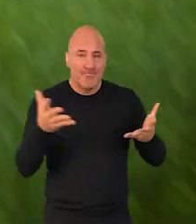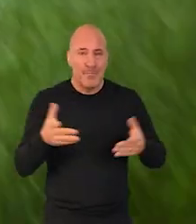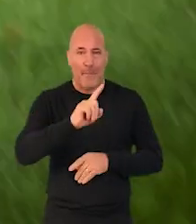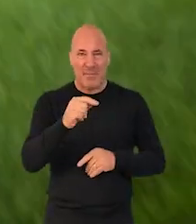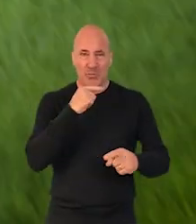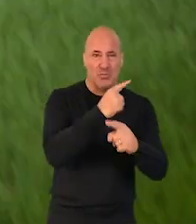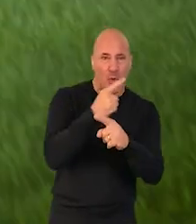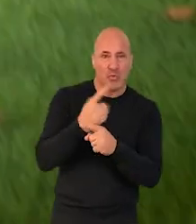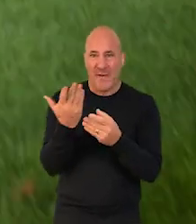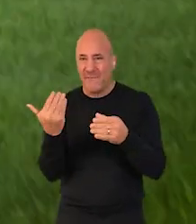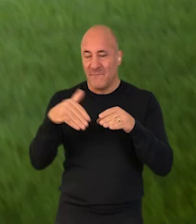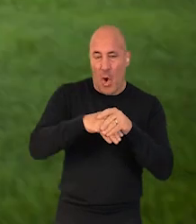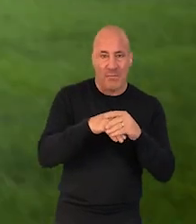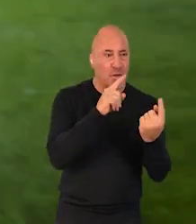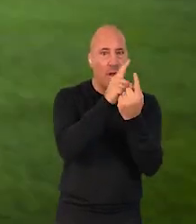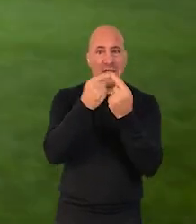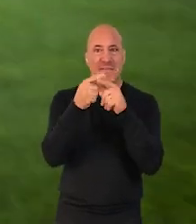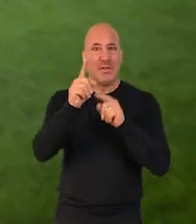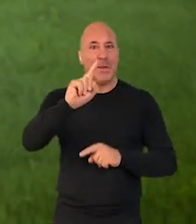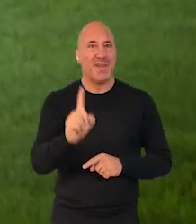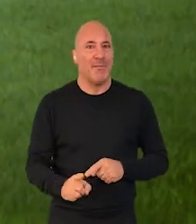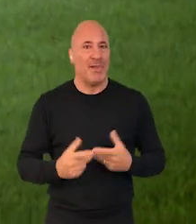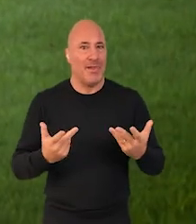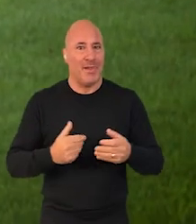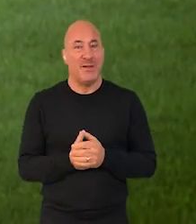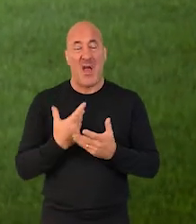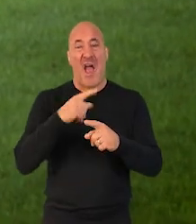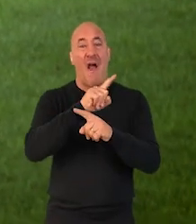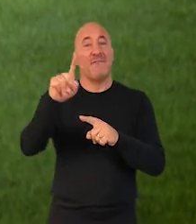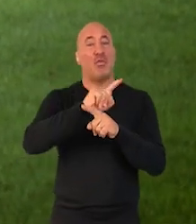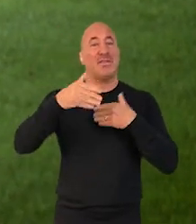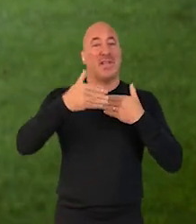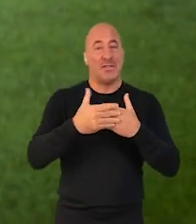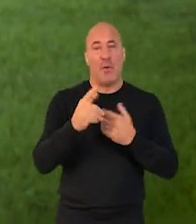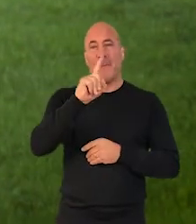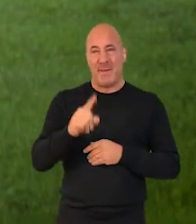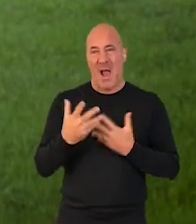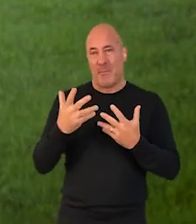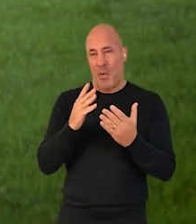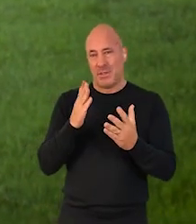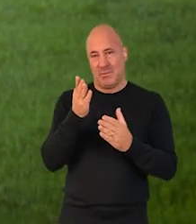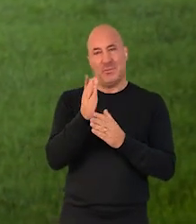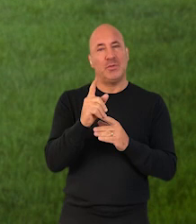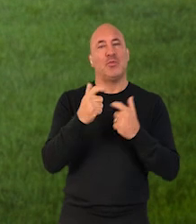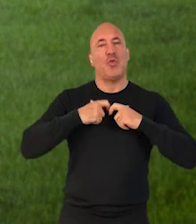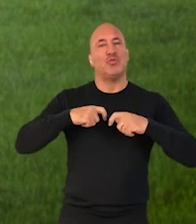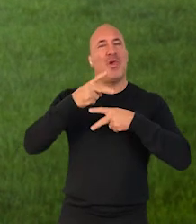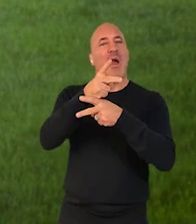them involved in, talking to different people. So we run a weekly session here for people who are currently accessing social